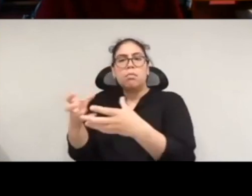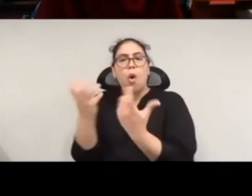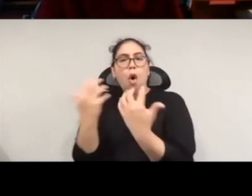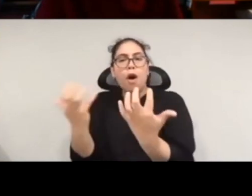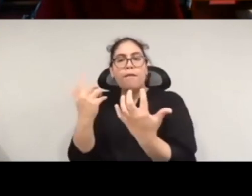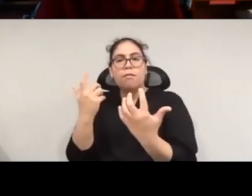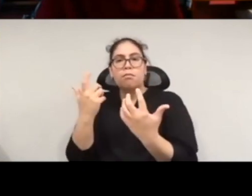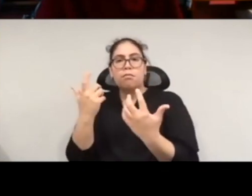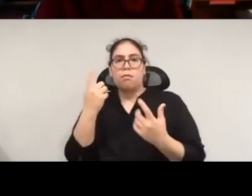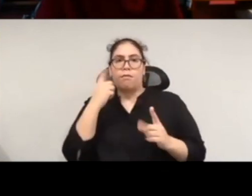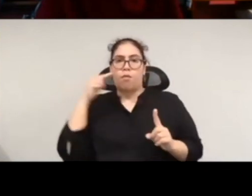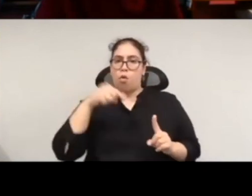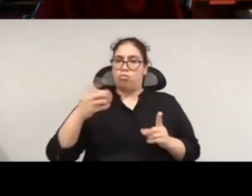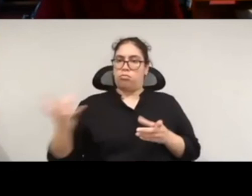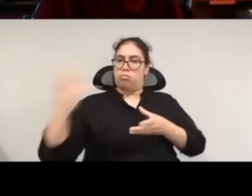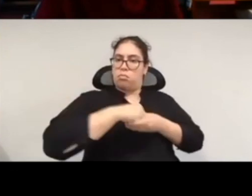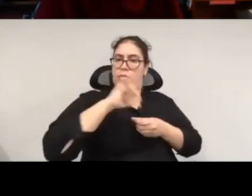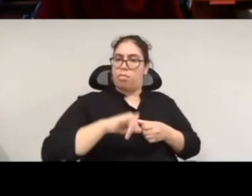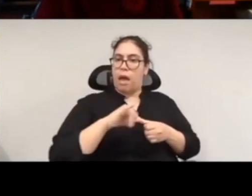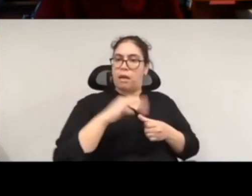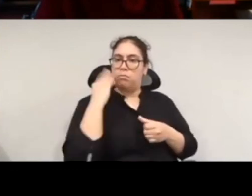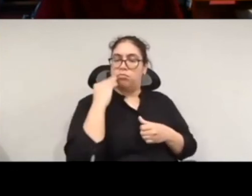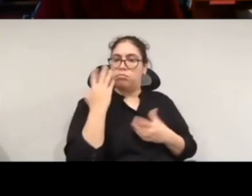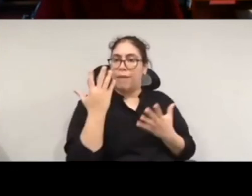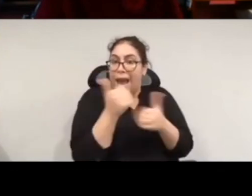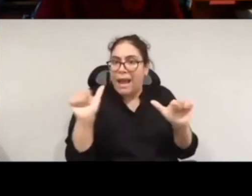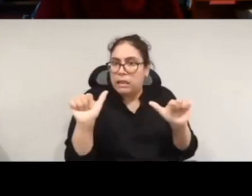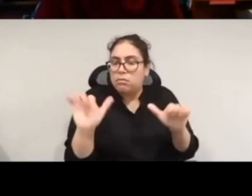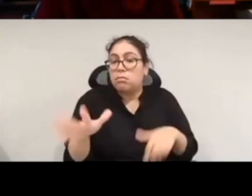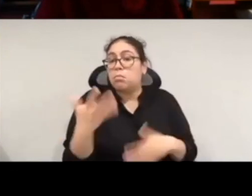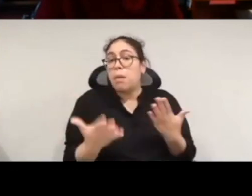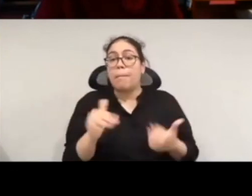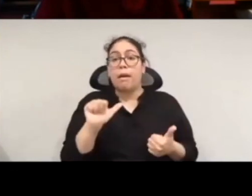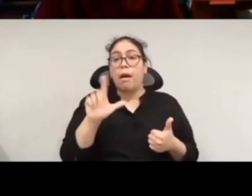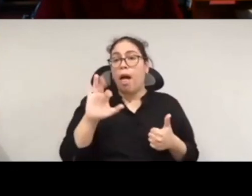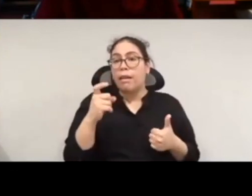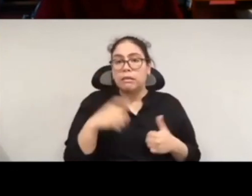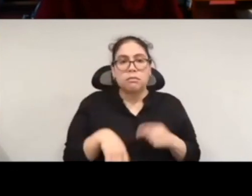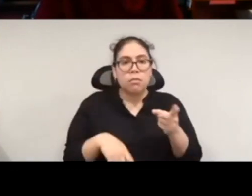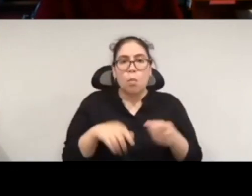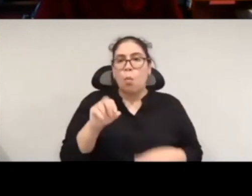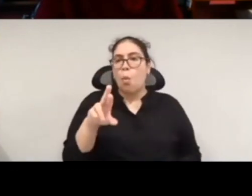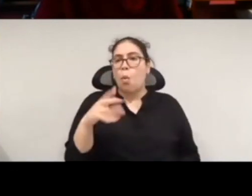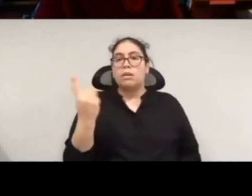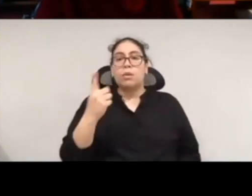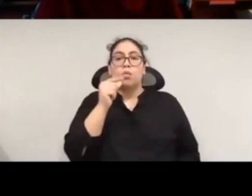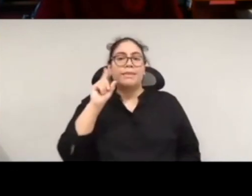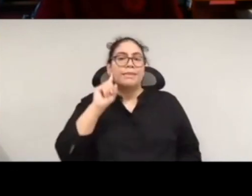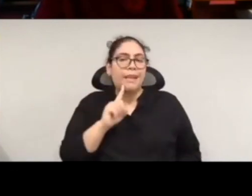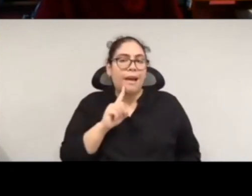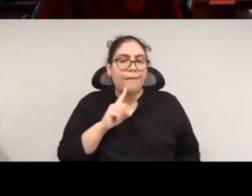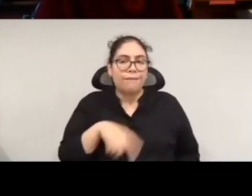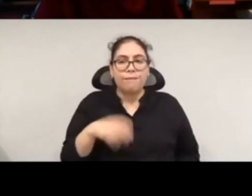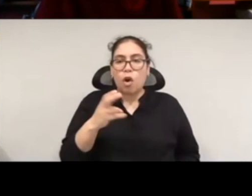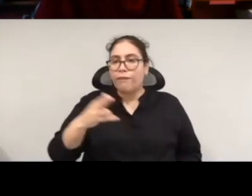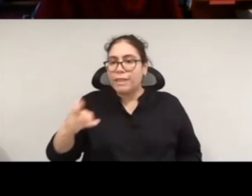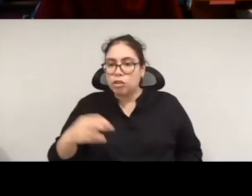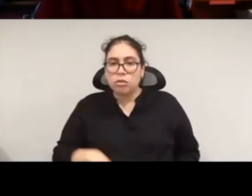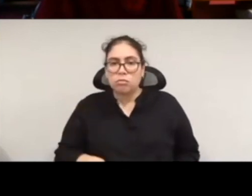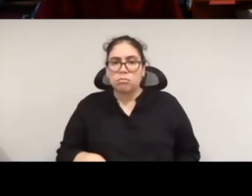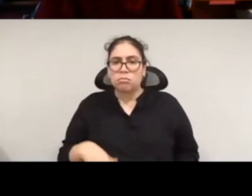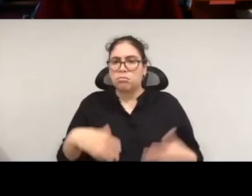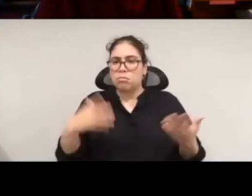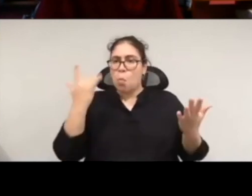experience? Any audience, whether it's Alex, whether it is someone who is deaf or hard of hearing. Why would we do